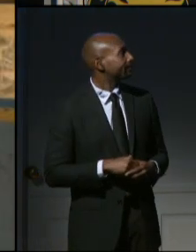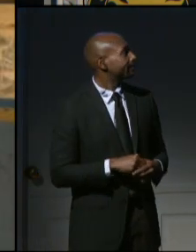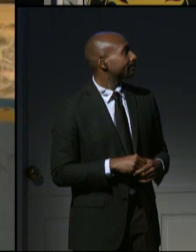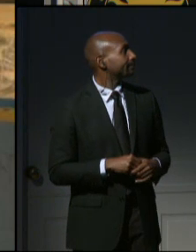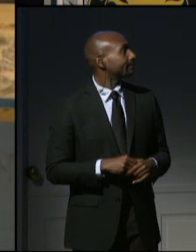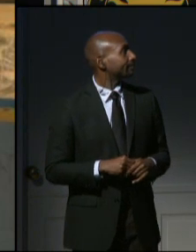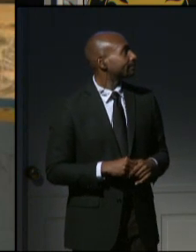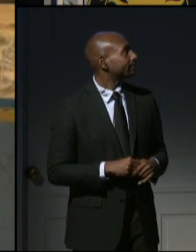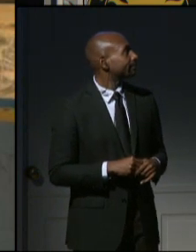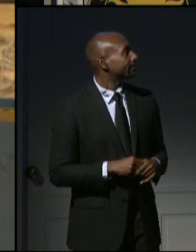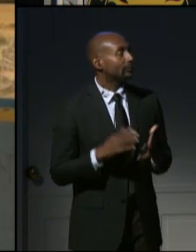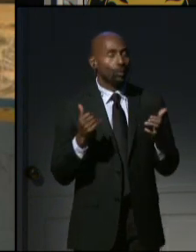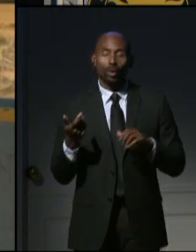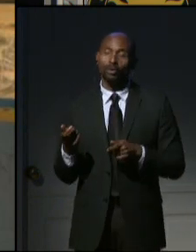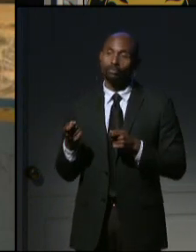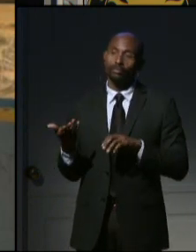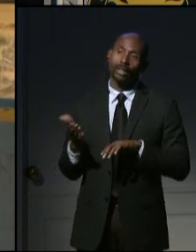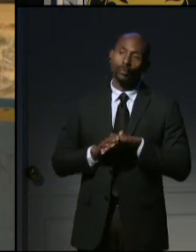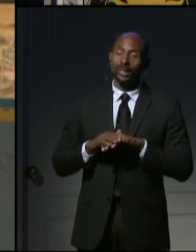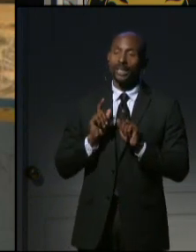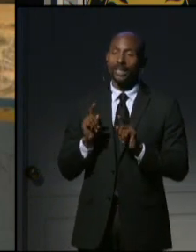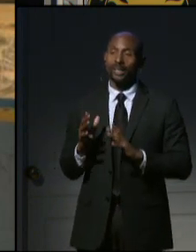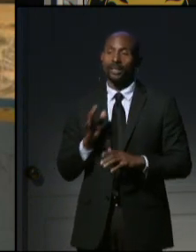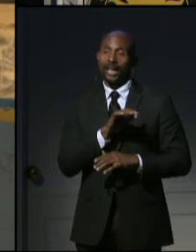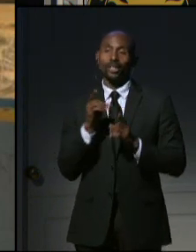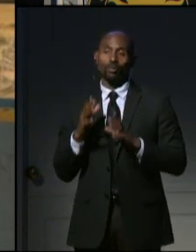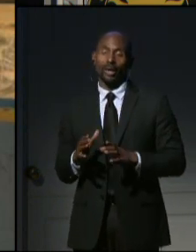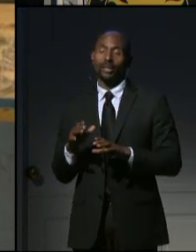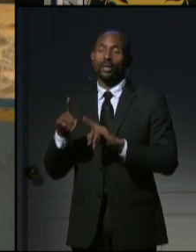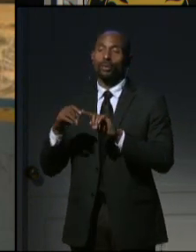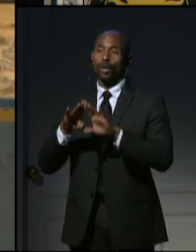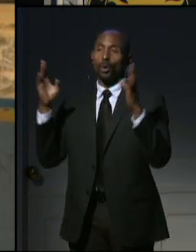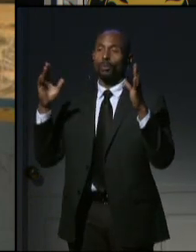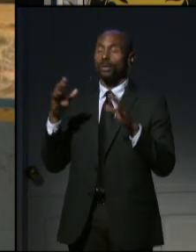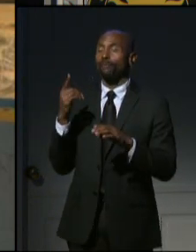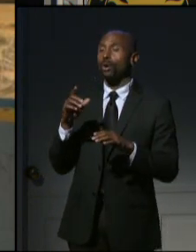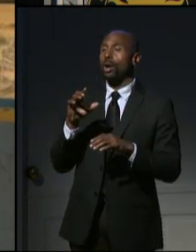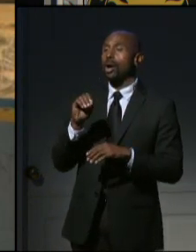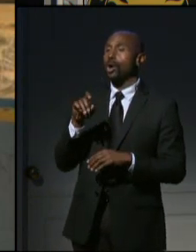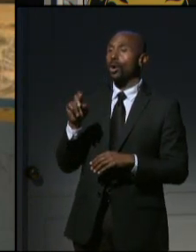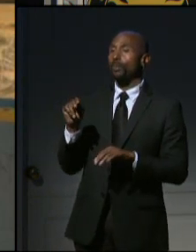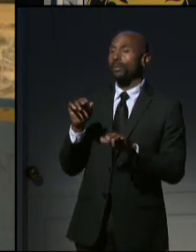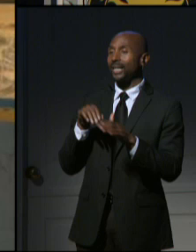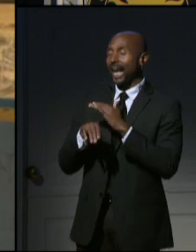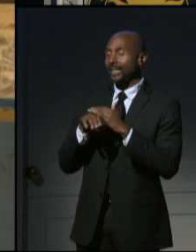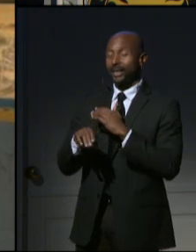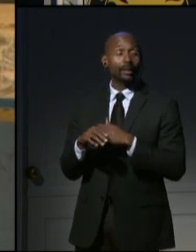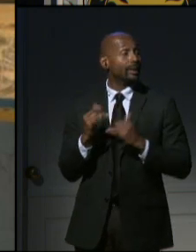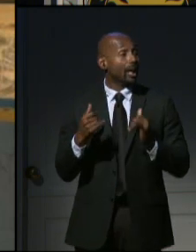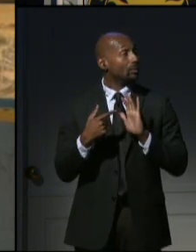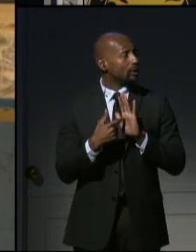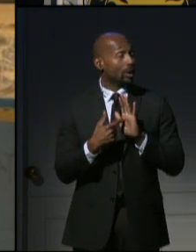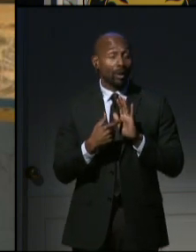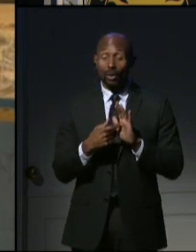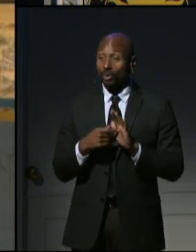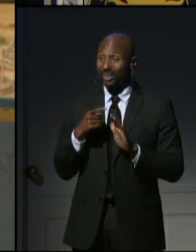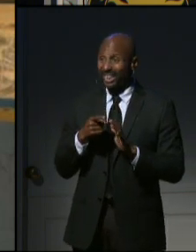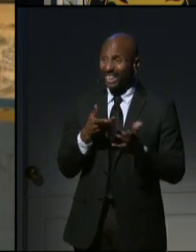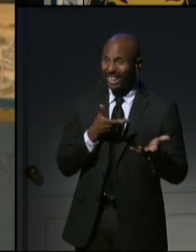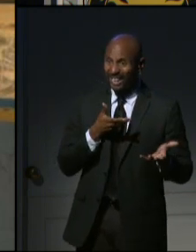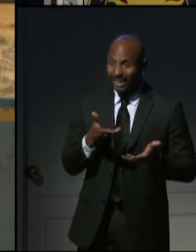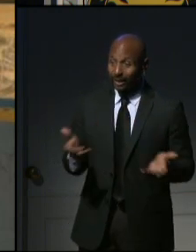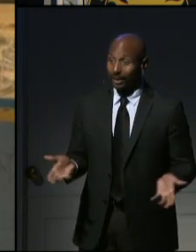we're trying to increase our attendance. There's our director at the opening of Open Access. And now we're trying to show, does this foster